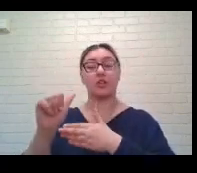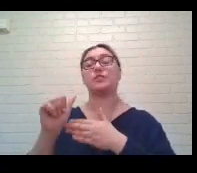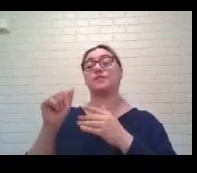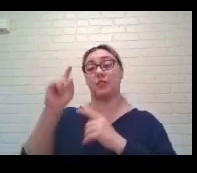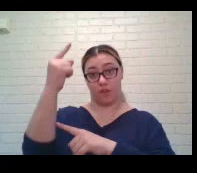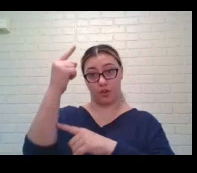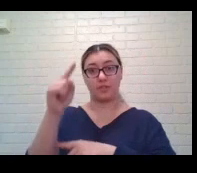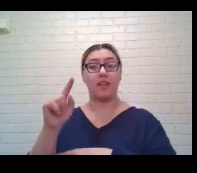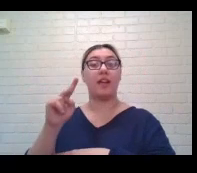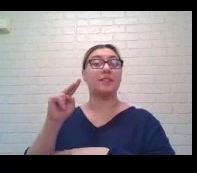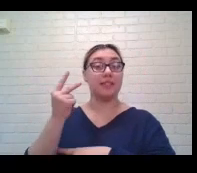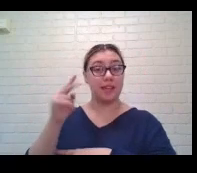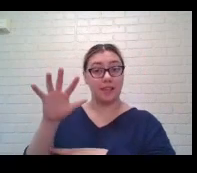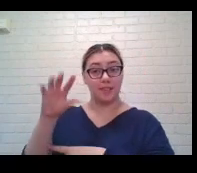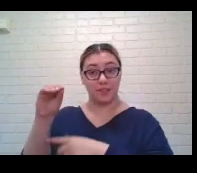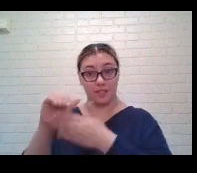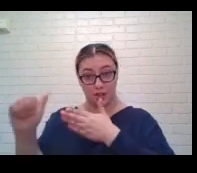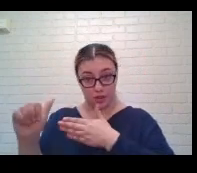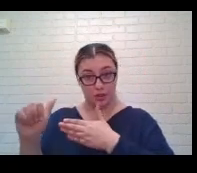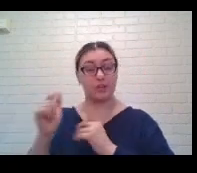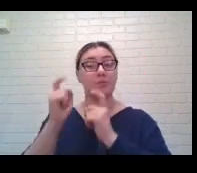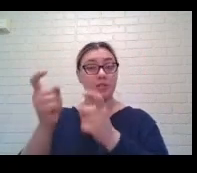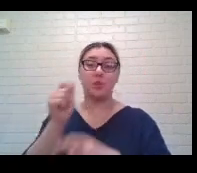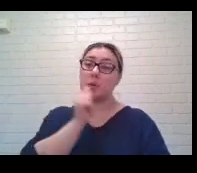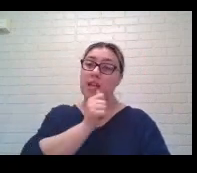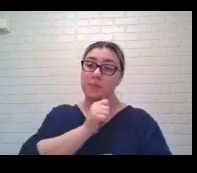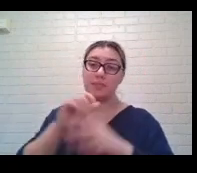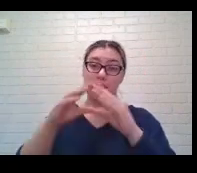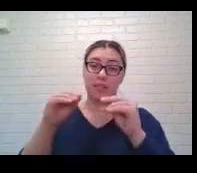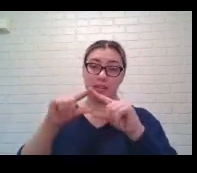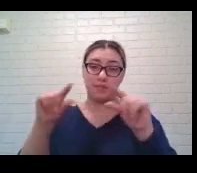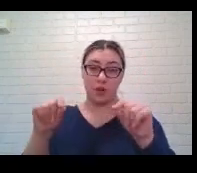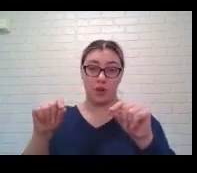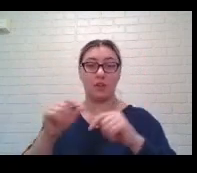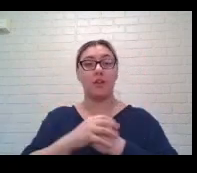So yeah, so put on your thinking caps and join us for a trivia time with Zai.